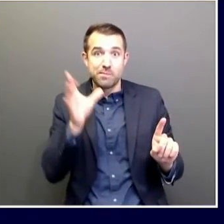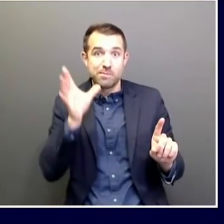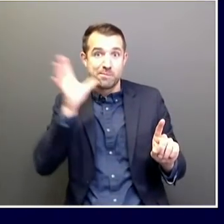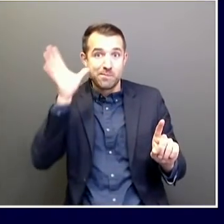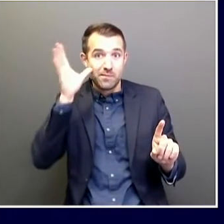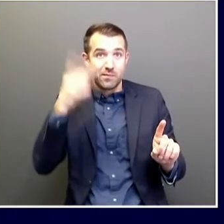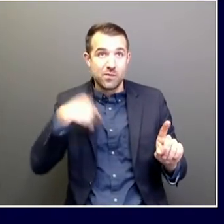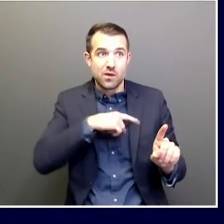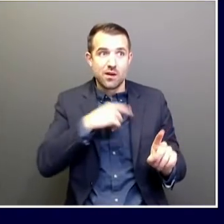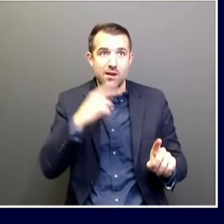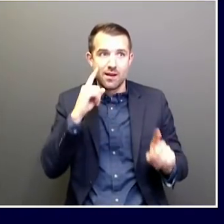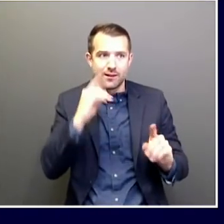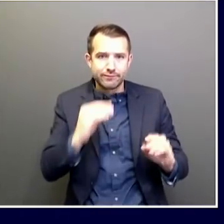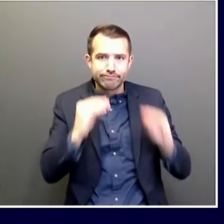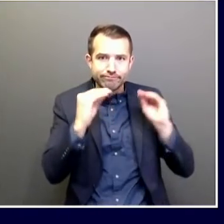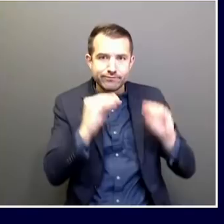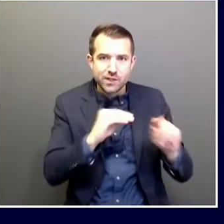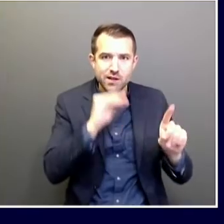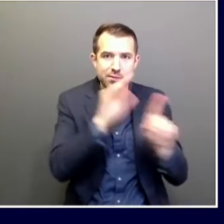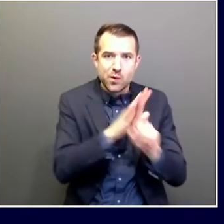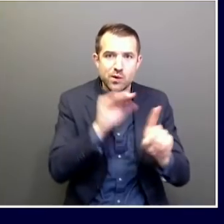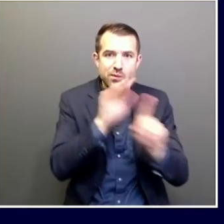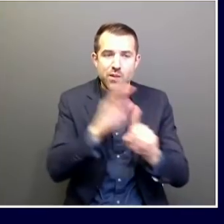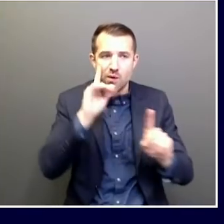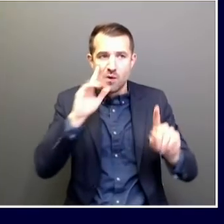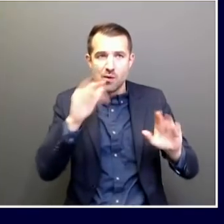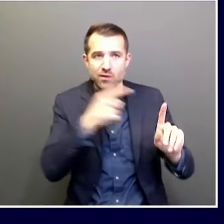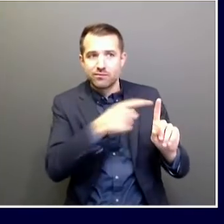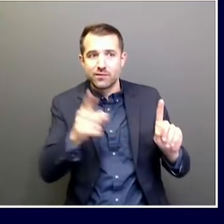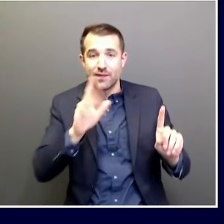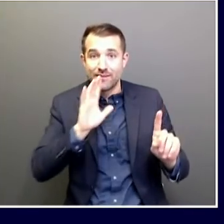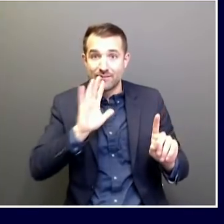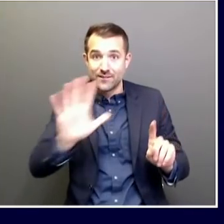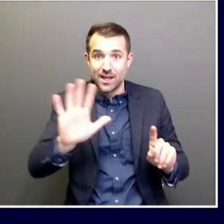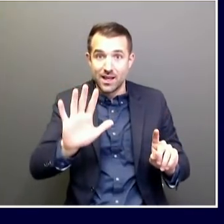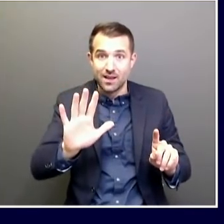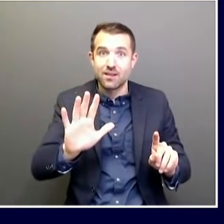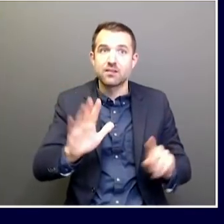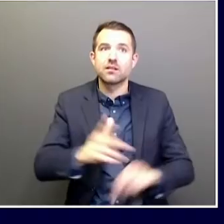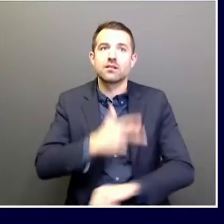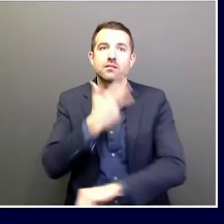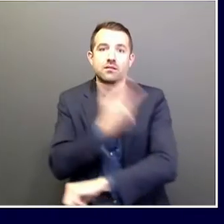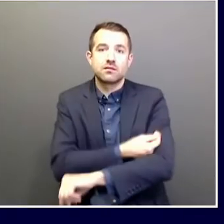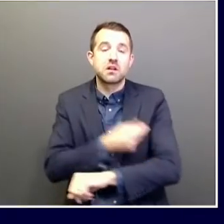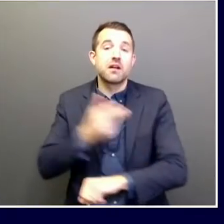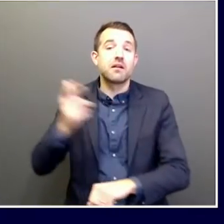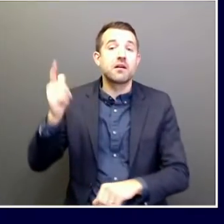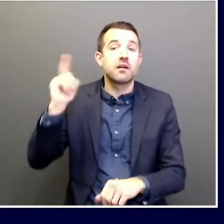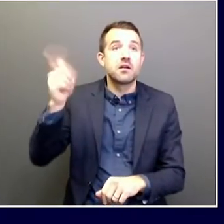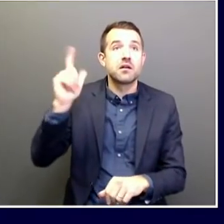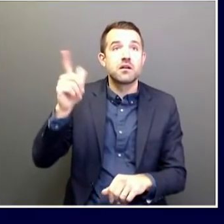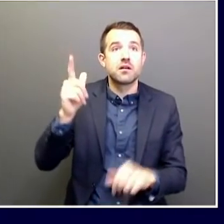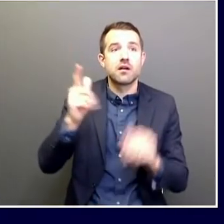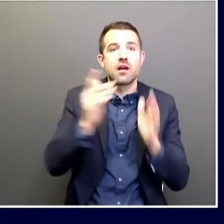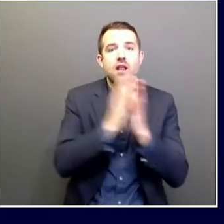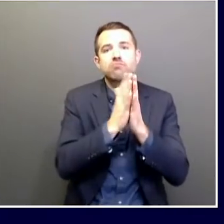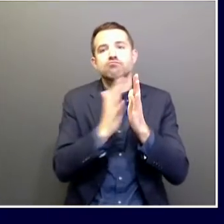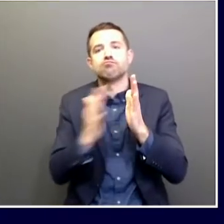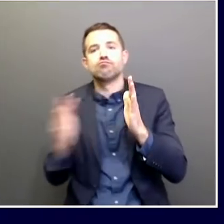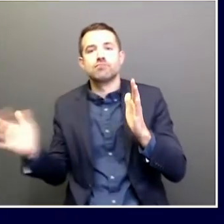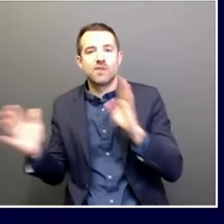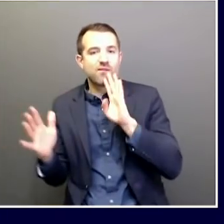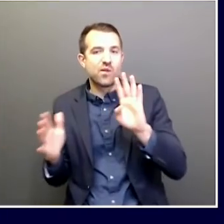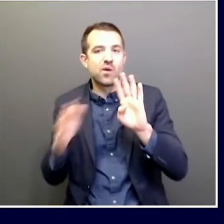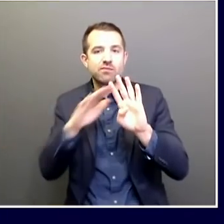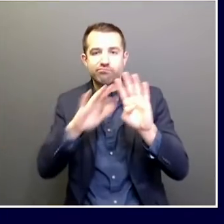will happen for our whole population, as well as address this issue of waning immunity. This is not an either or effort. This is